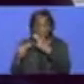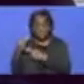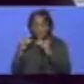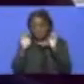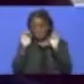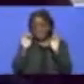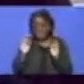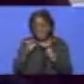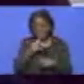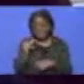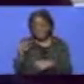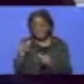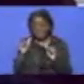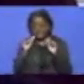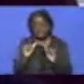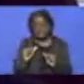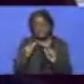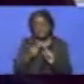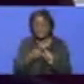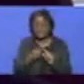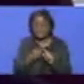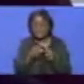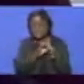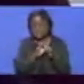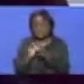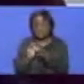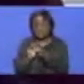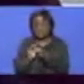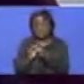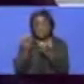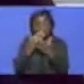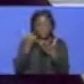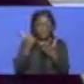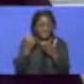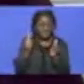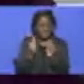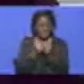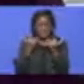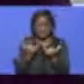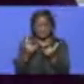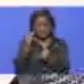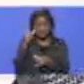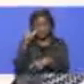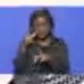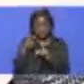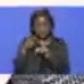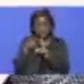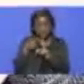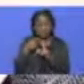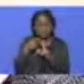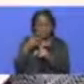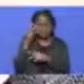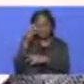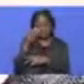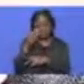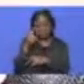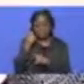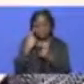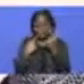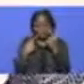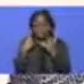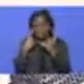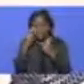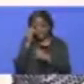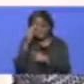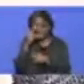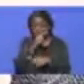excellence, and his ability to tie in the past with the present and look towards the future. Terry-eyed, Minister of National